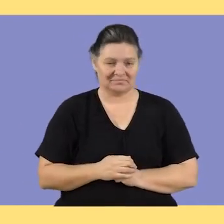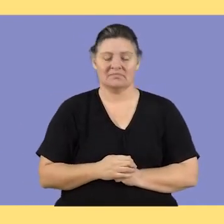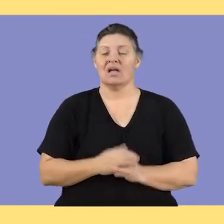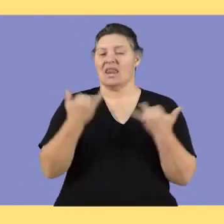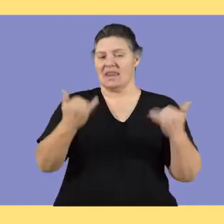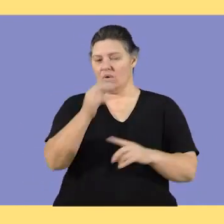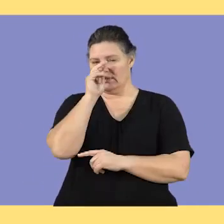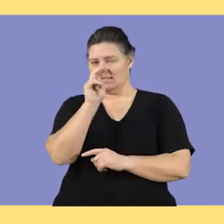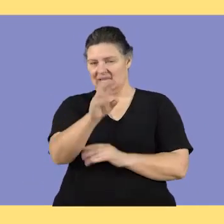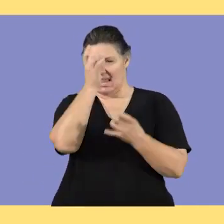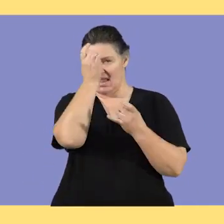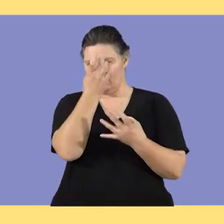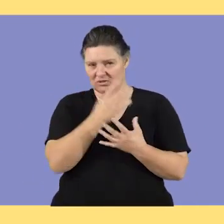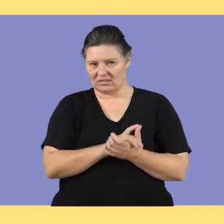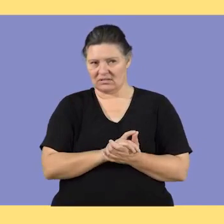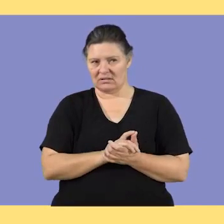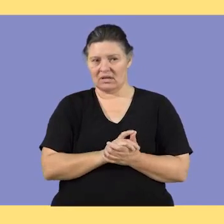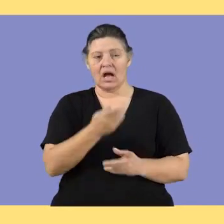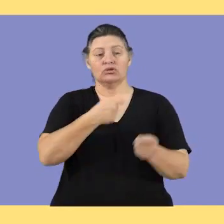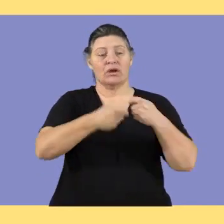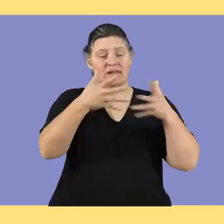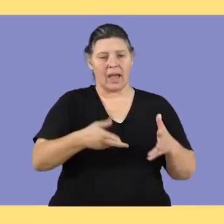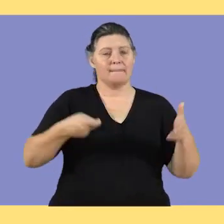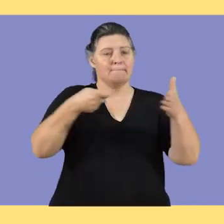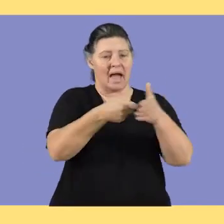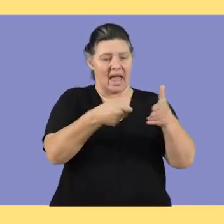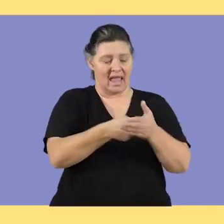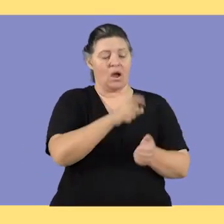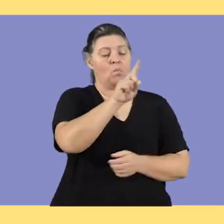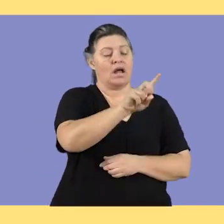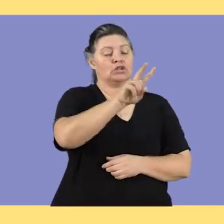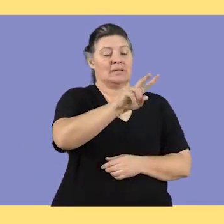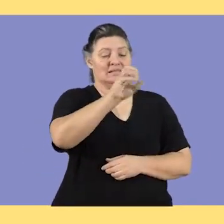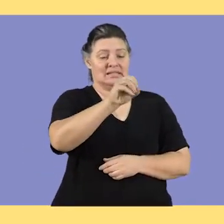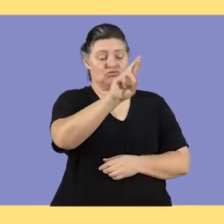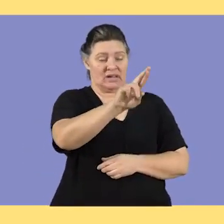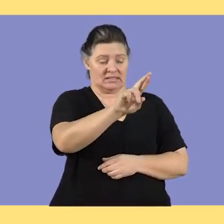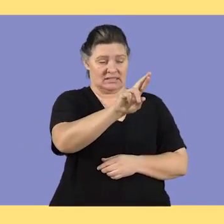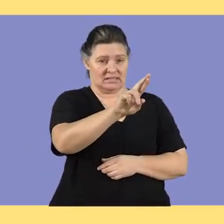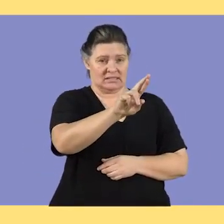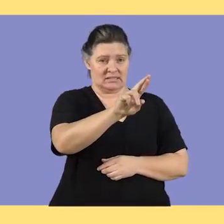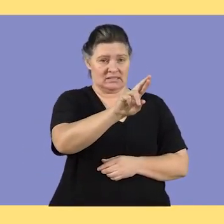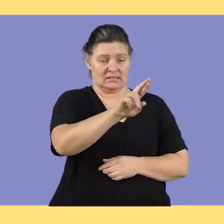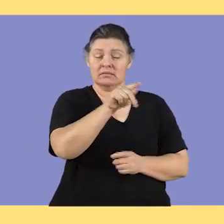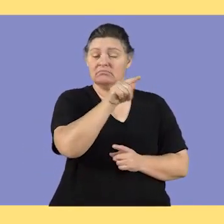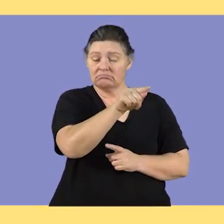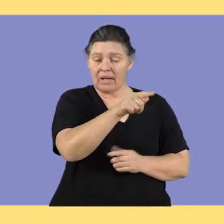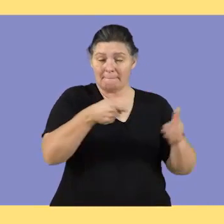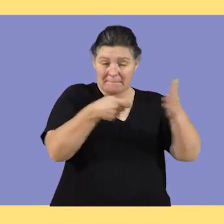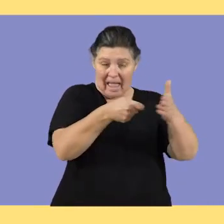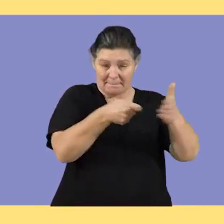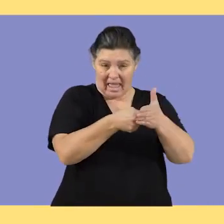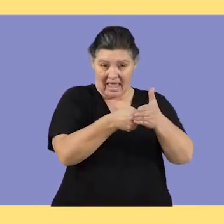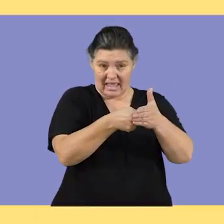Okay. Now, let's see the information. The trader buys goods for 120 rands. Here is the